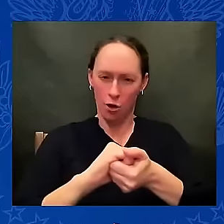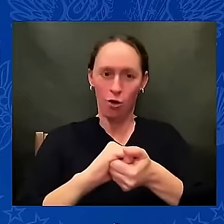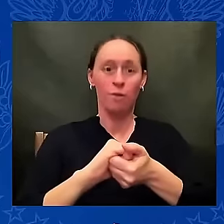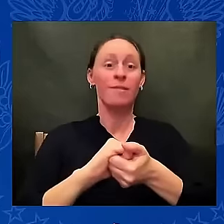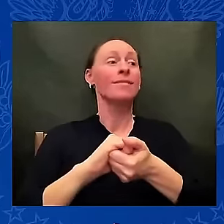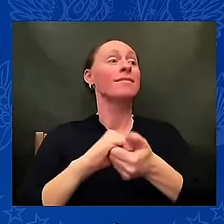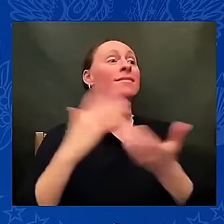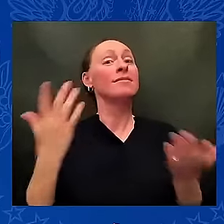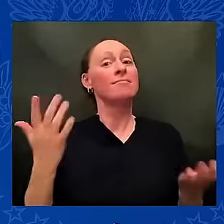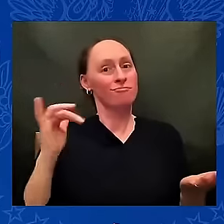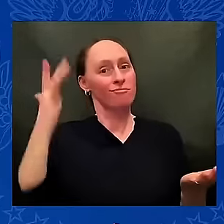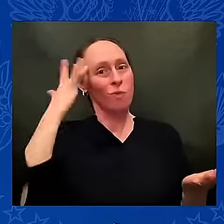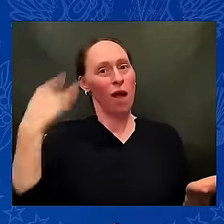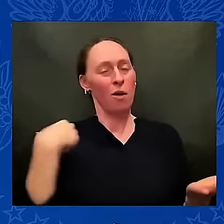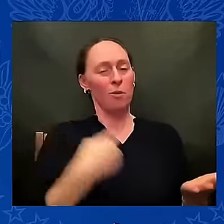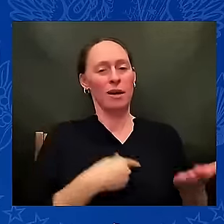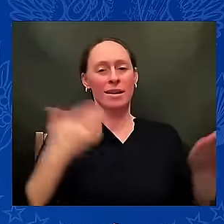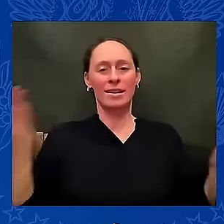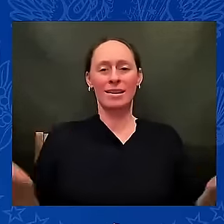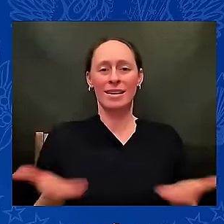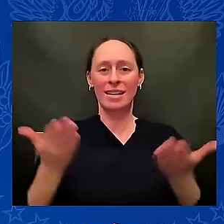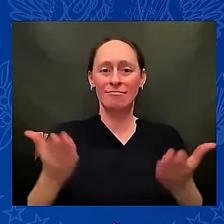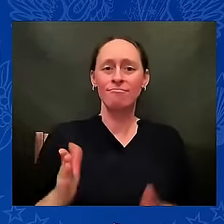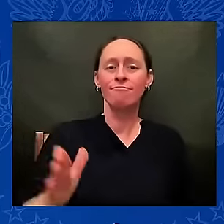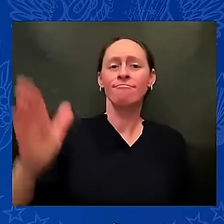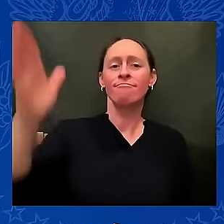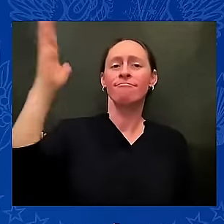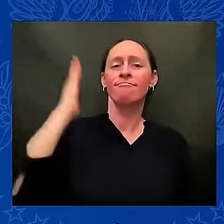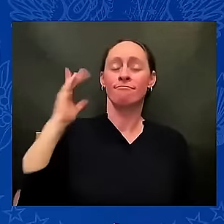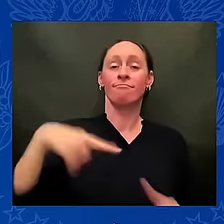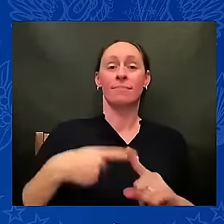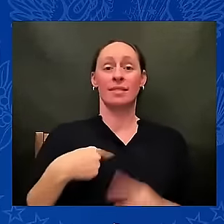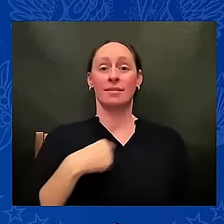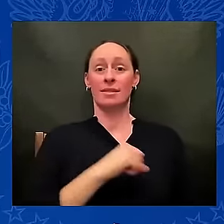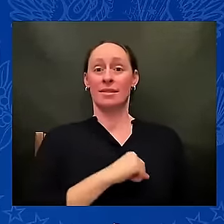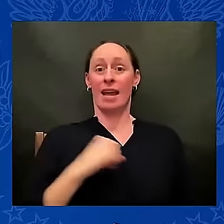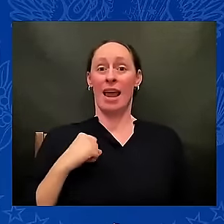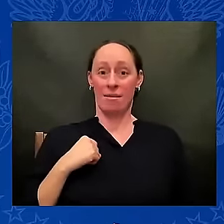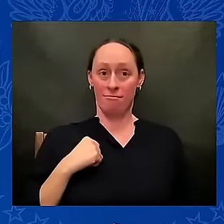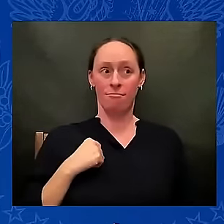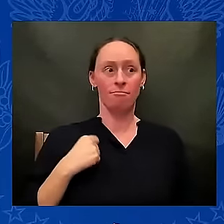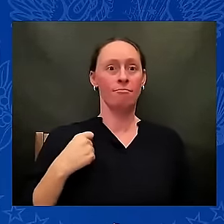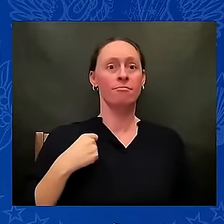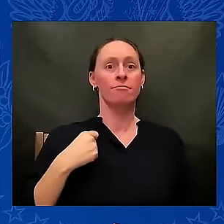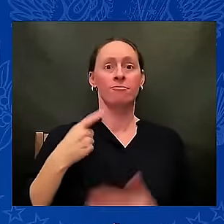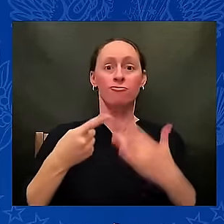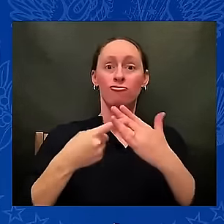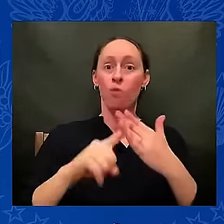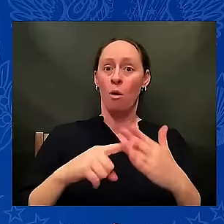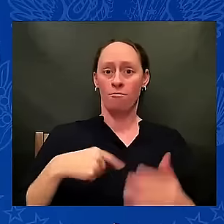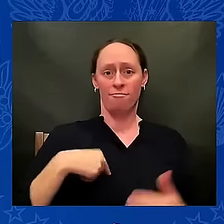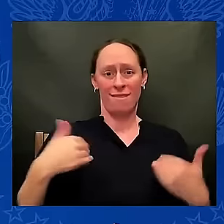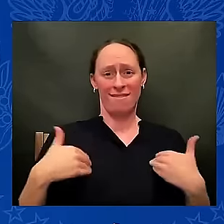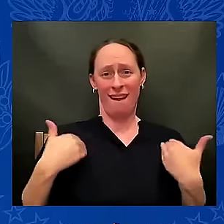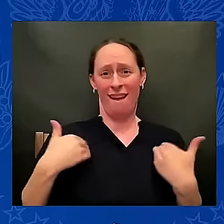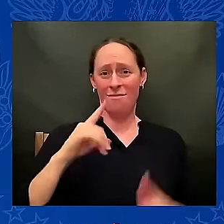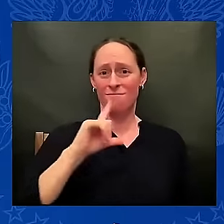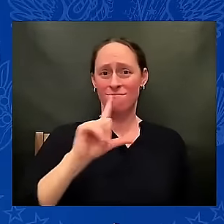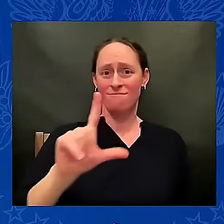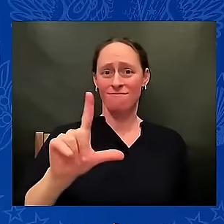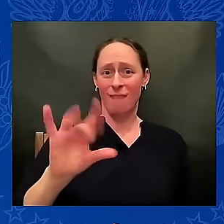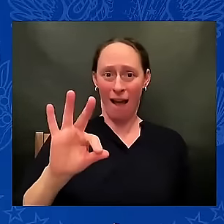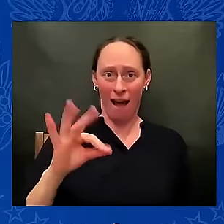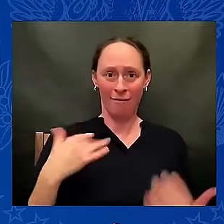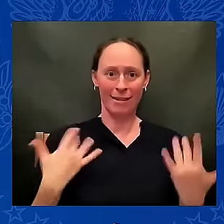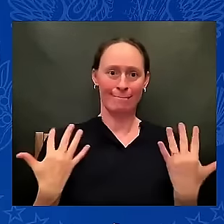old. I had to wait 17 days to be eligible. And I had, after I got elected, while I was waiting, my wife and daughter were